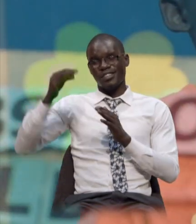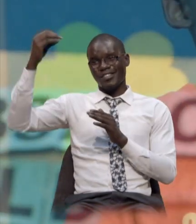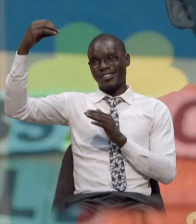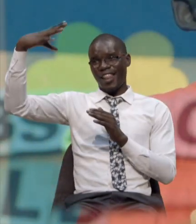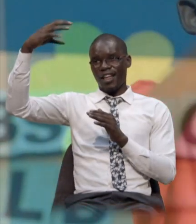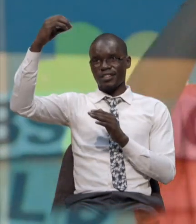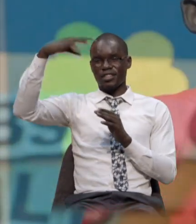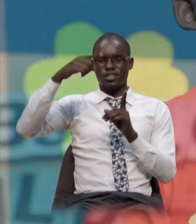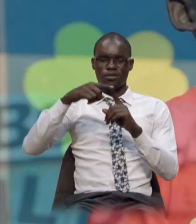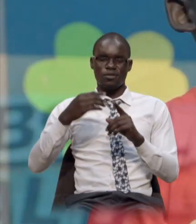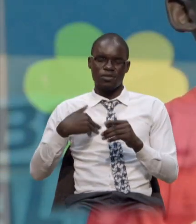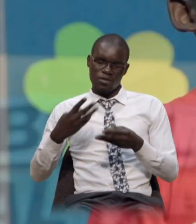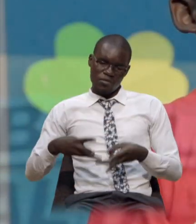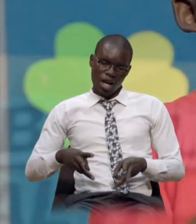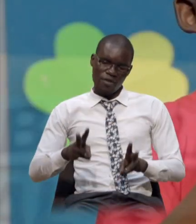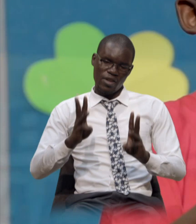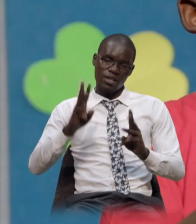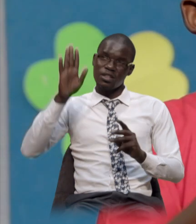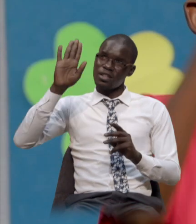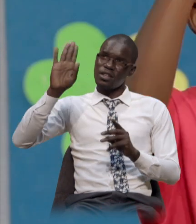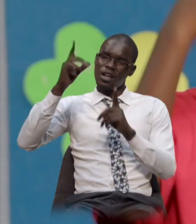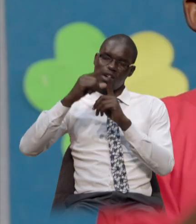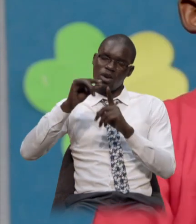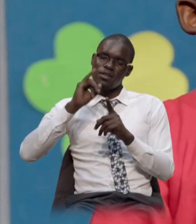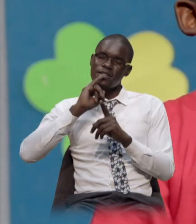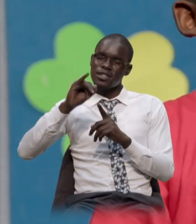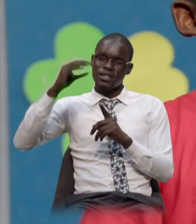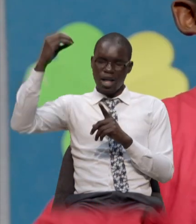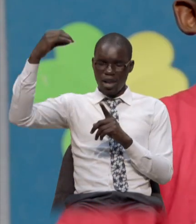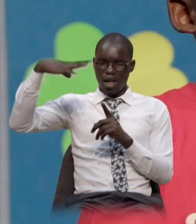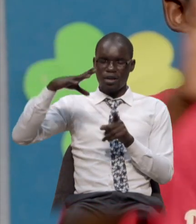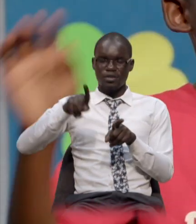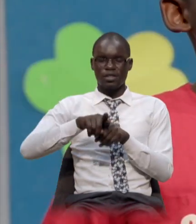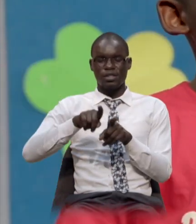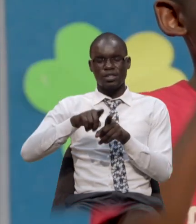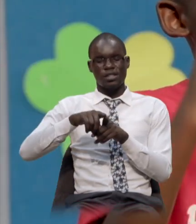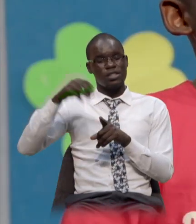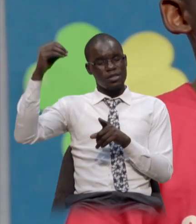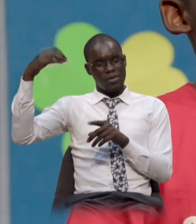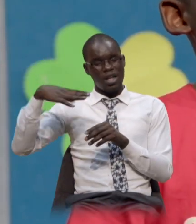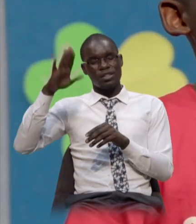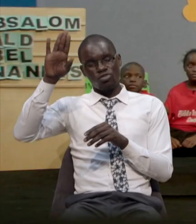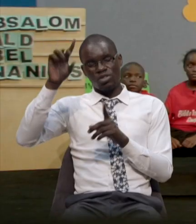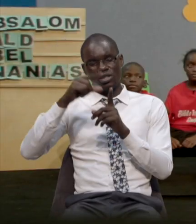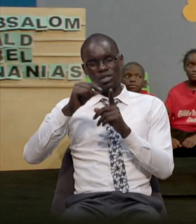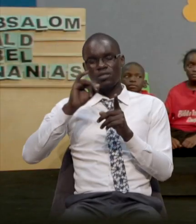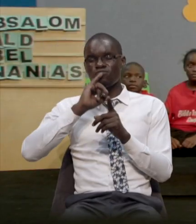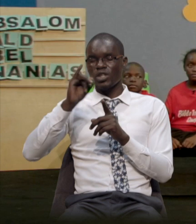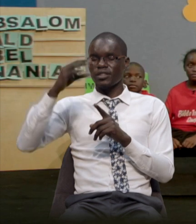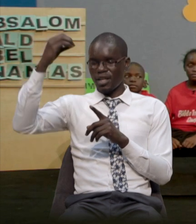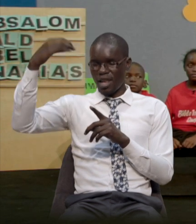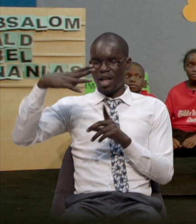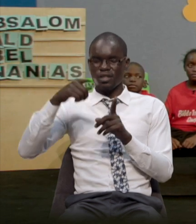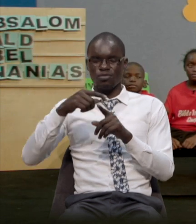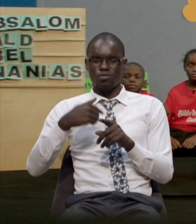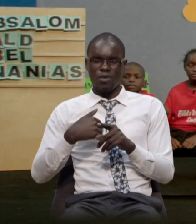my path. Thy word is a lamp, thy word is a light. Thy word is a lamp